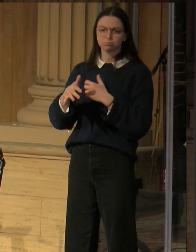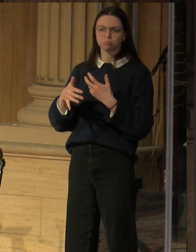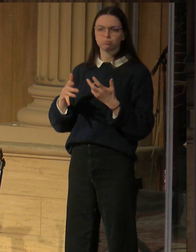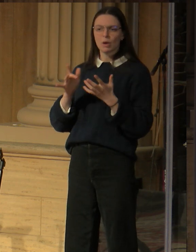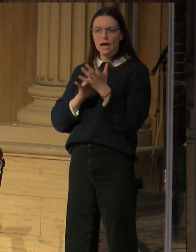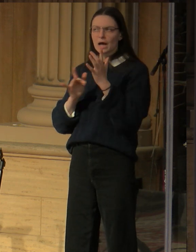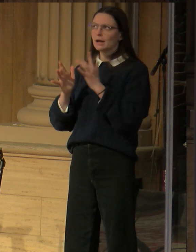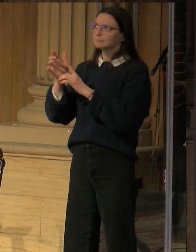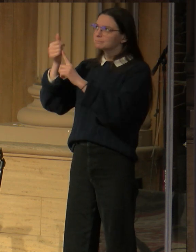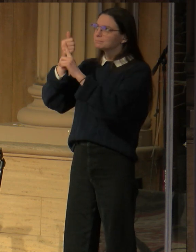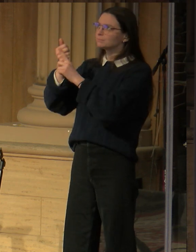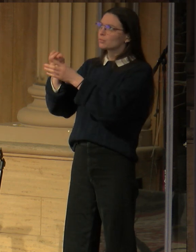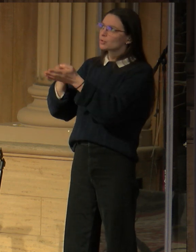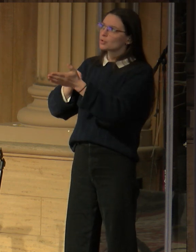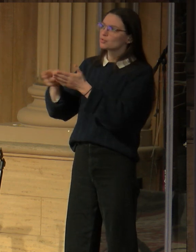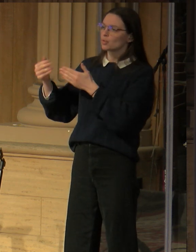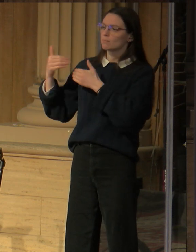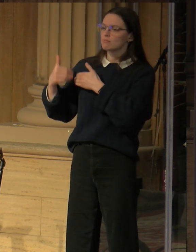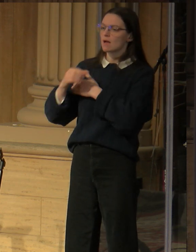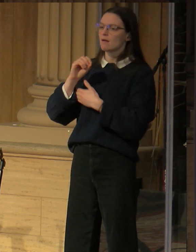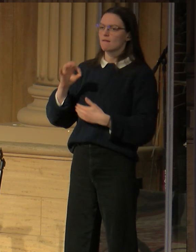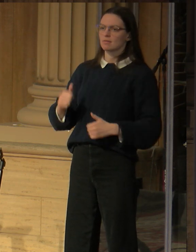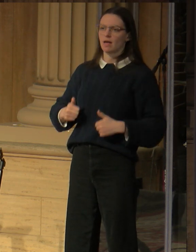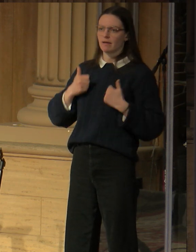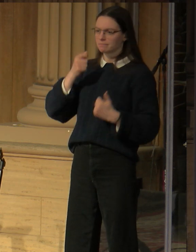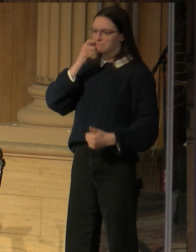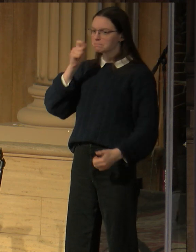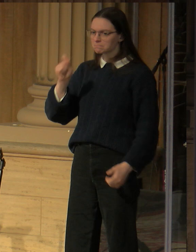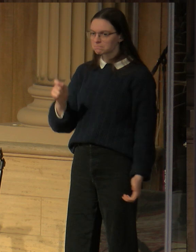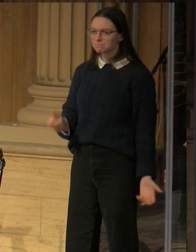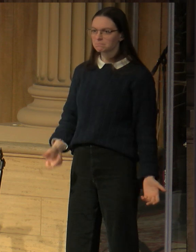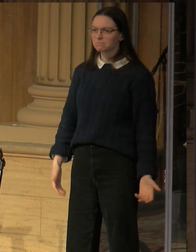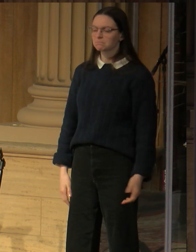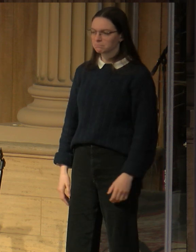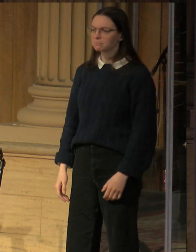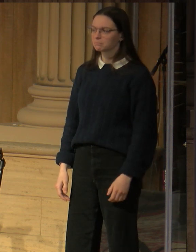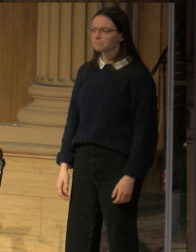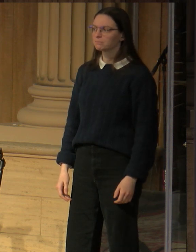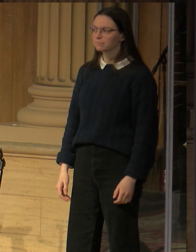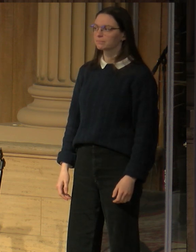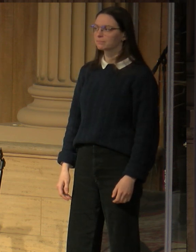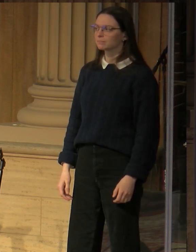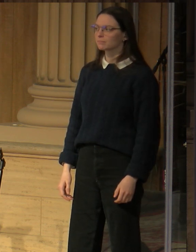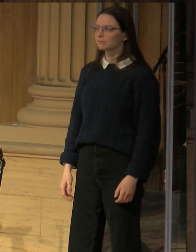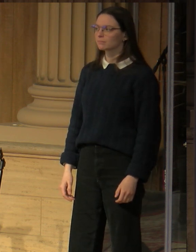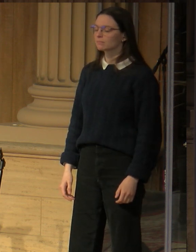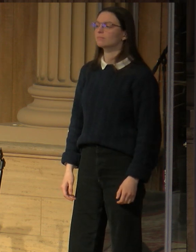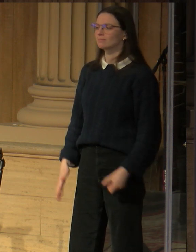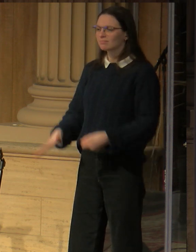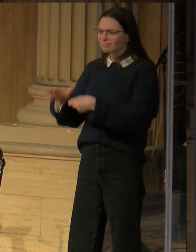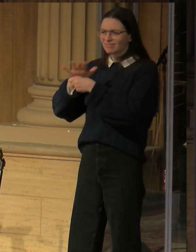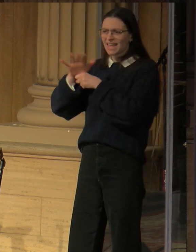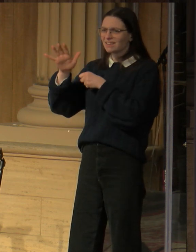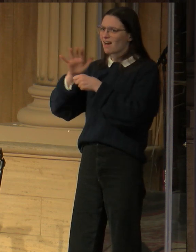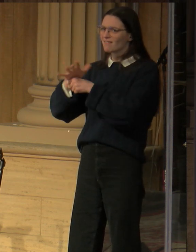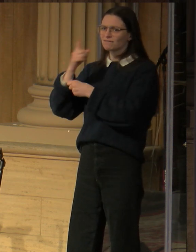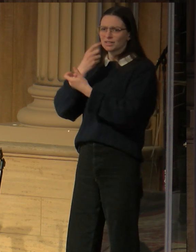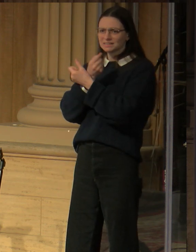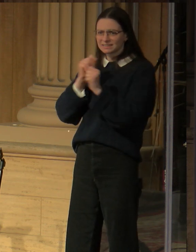Jesus is the true bread of life. He's enough to save, and he is the one you can build your life on.